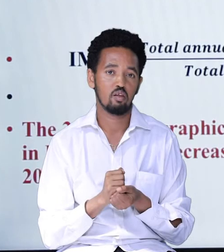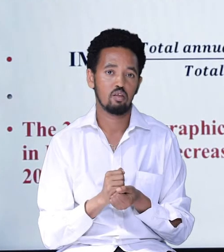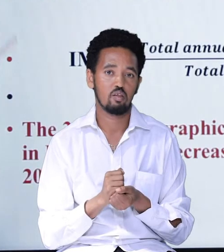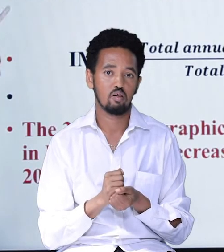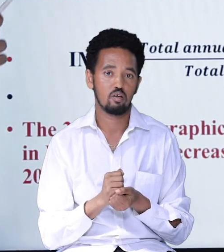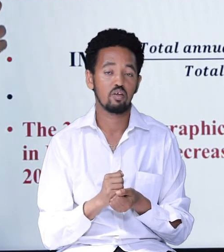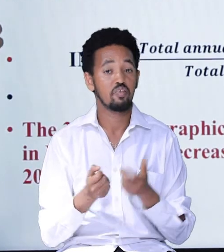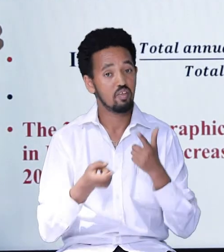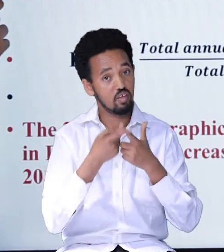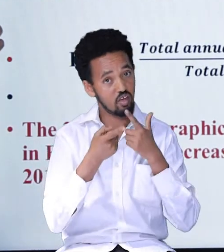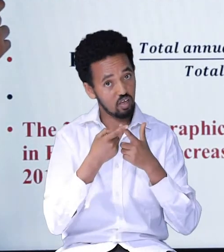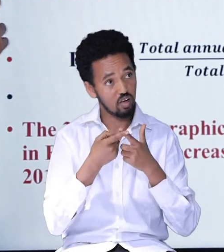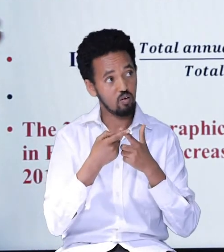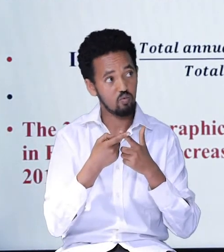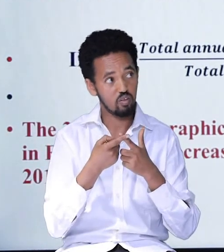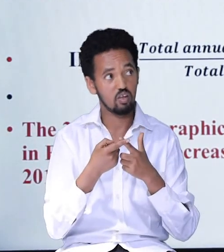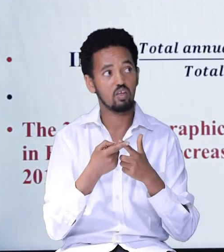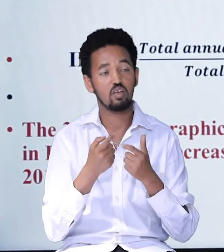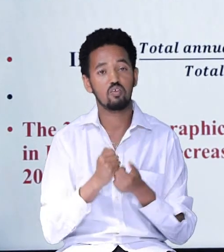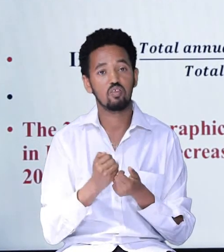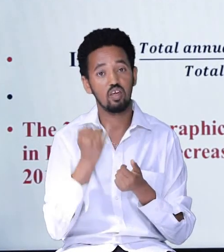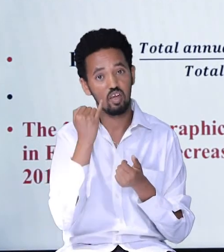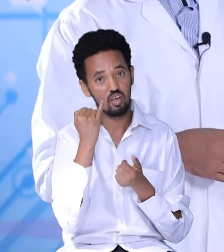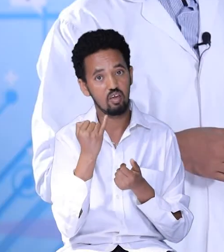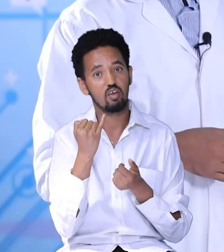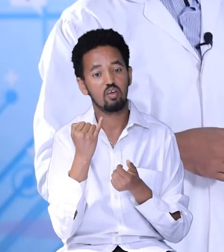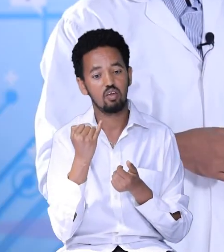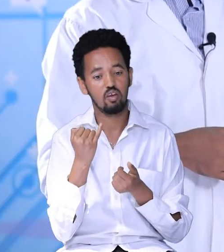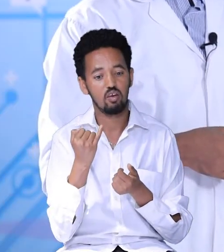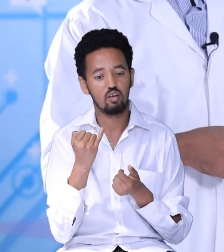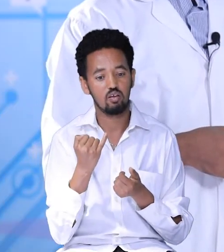The second one is infant mortality rate.